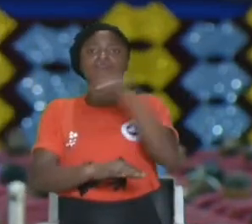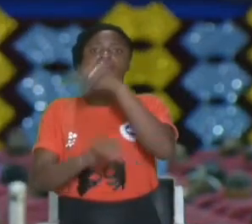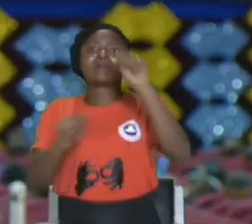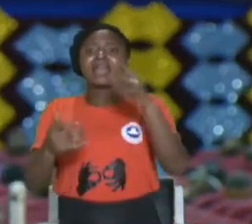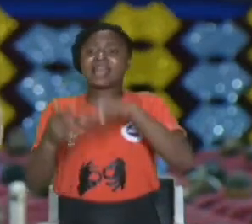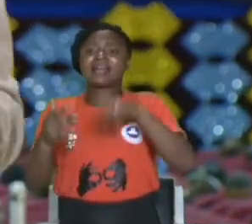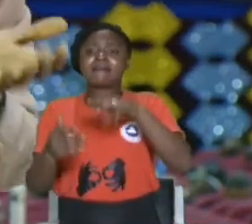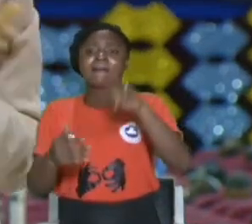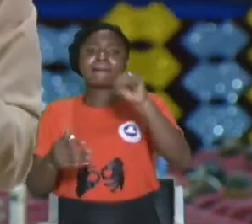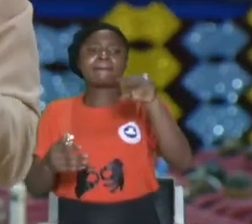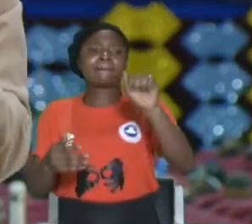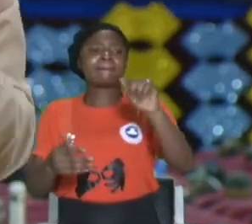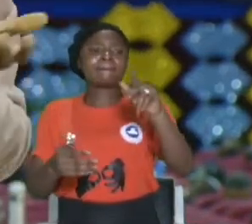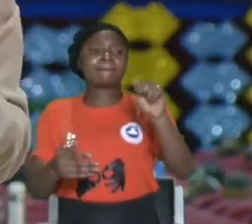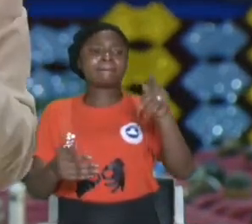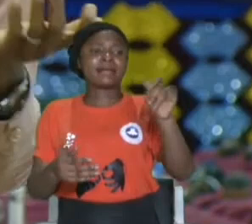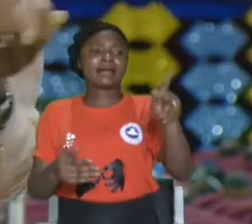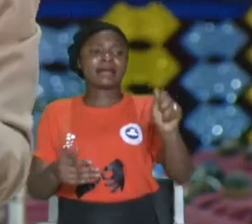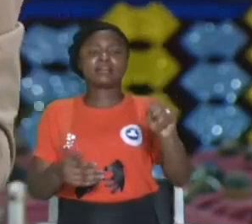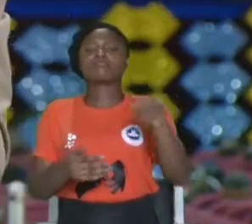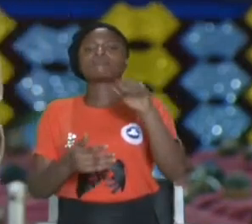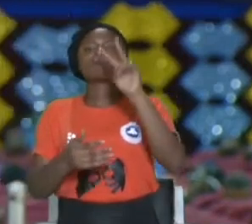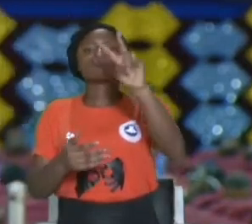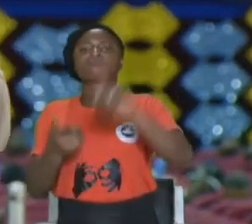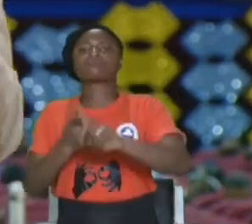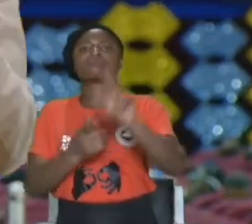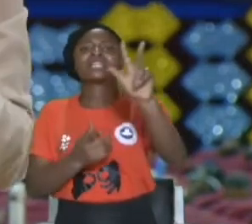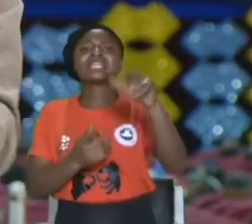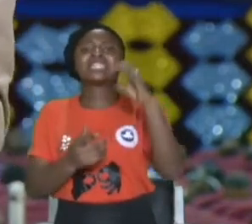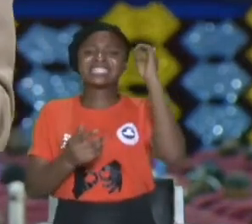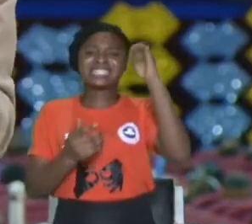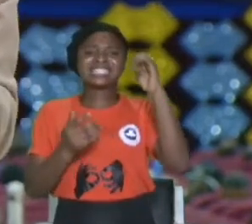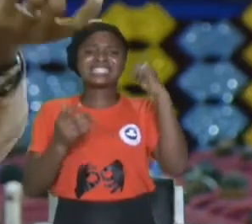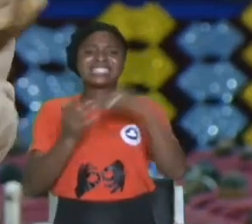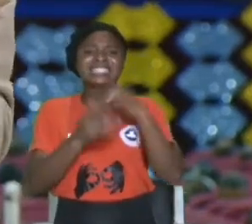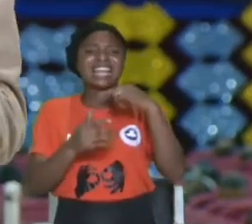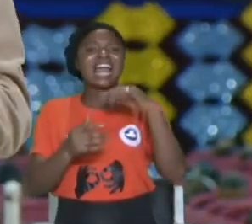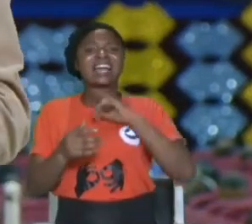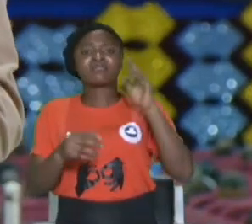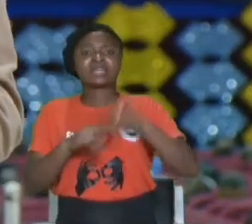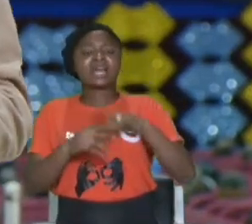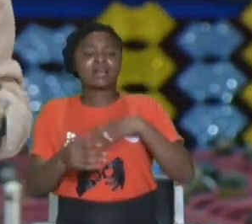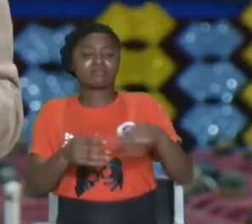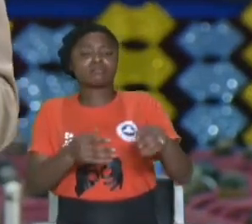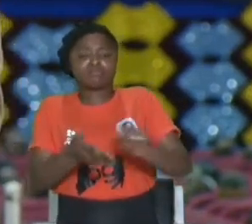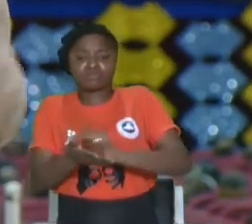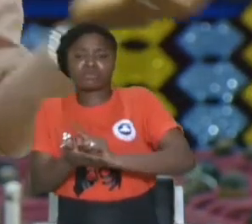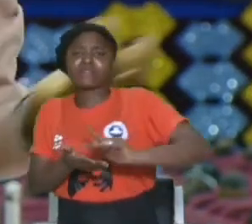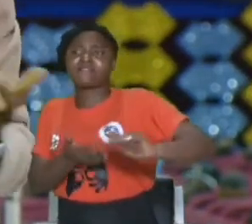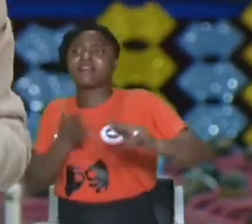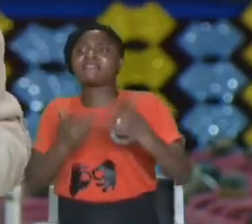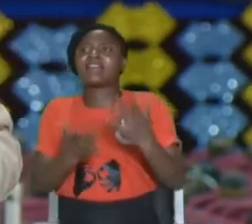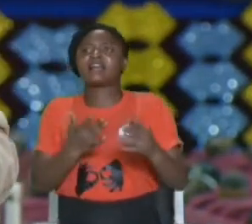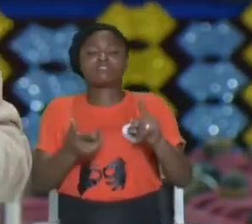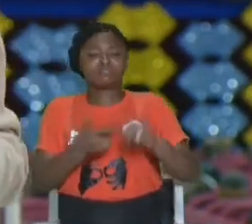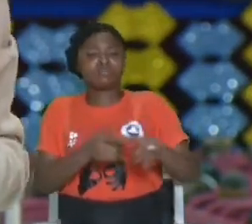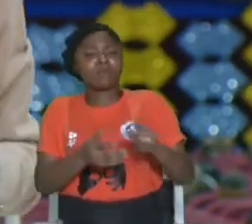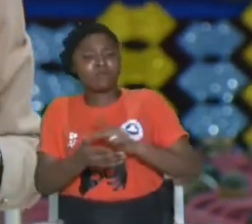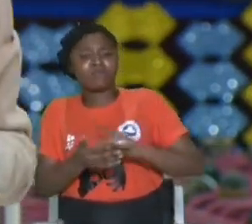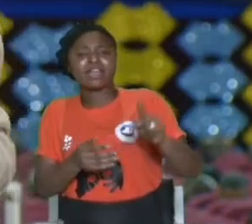3 from verse 2 to 3. Malachi 3, 2 to 3. It says, I will sit as a purified fire to purify you from every of your